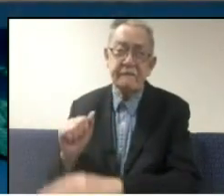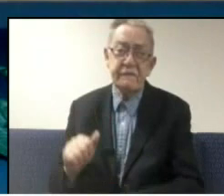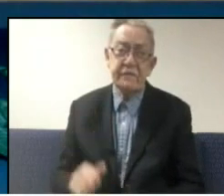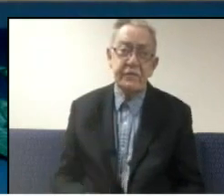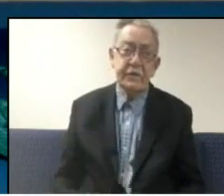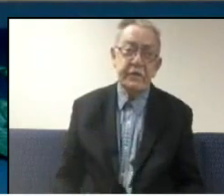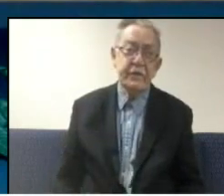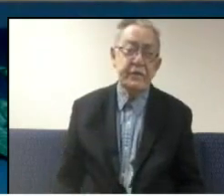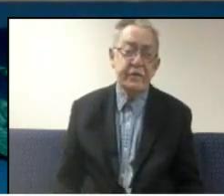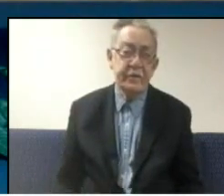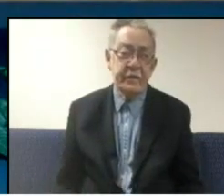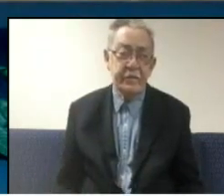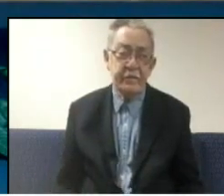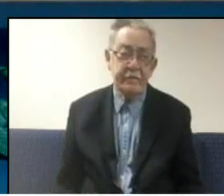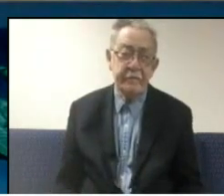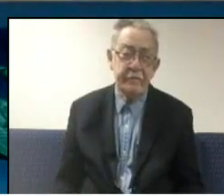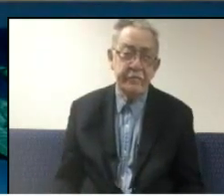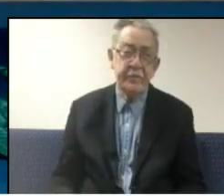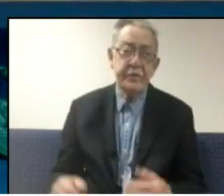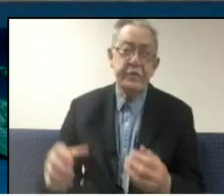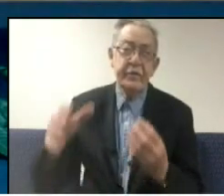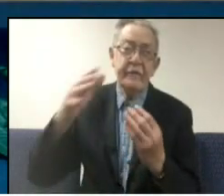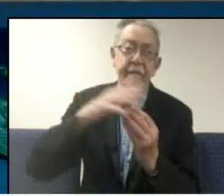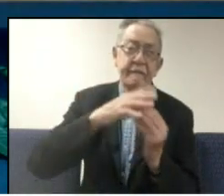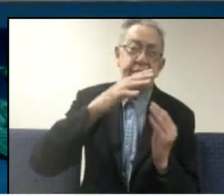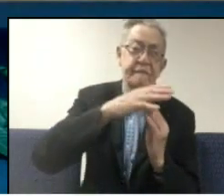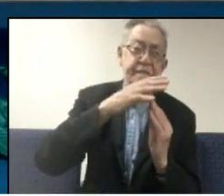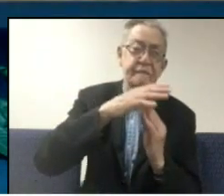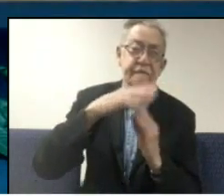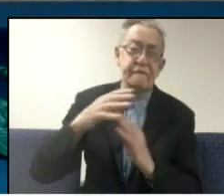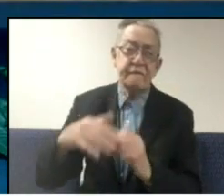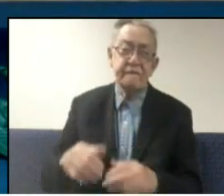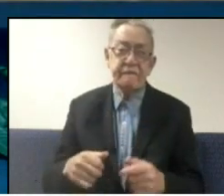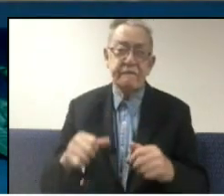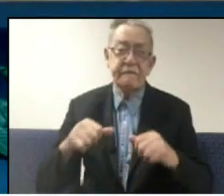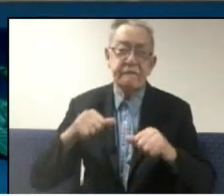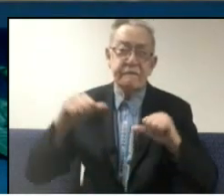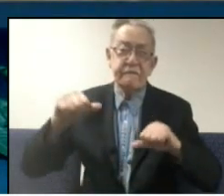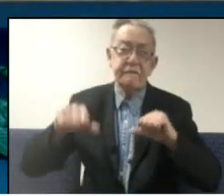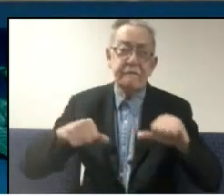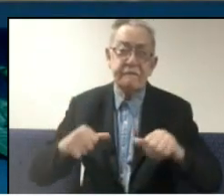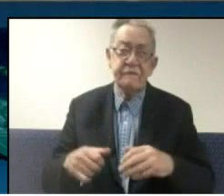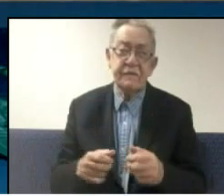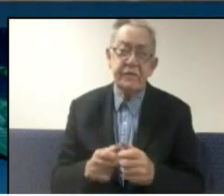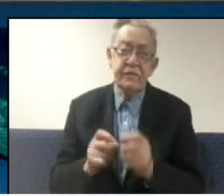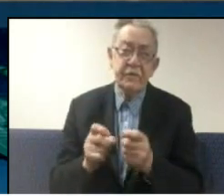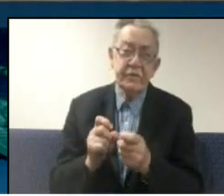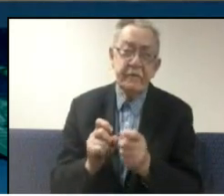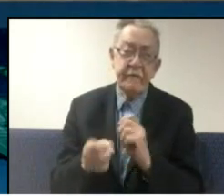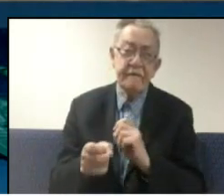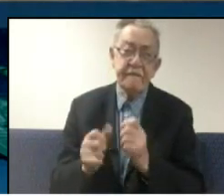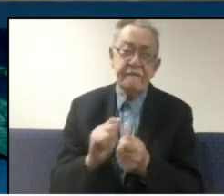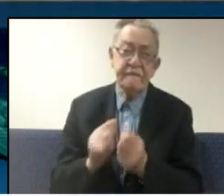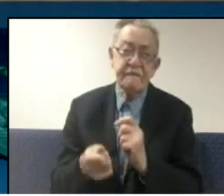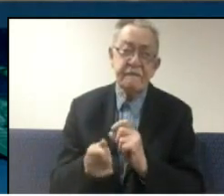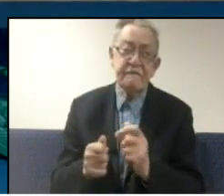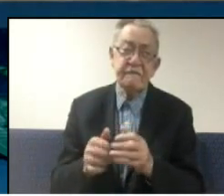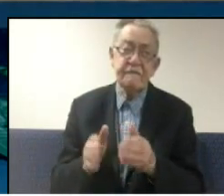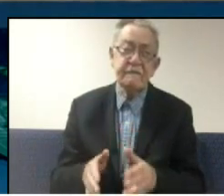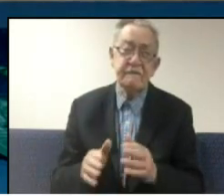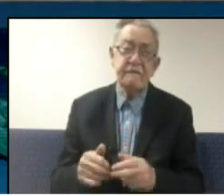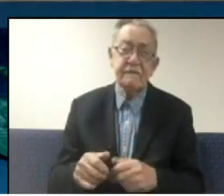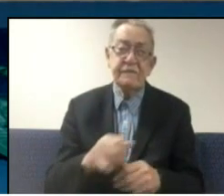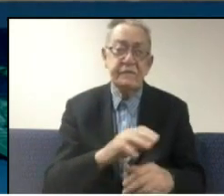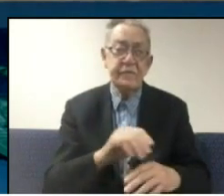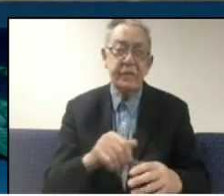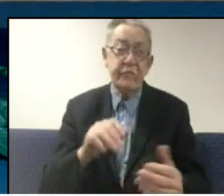see it with star athletes. Different recruiters come to them. Different coaches come to them. They start recruiting them.